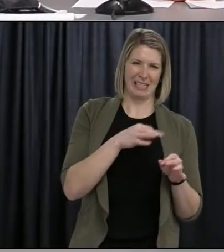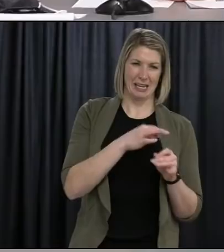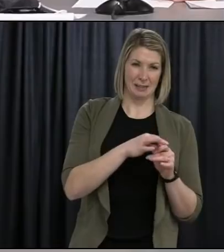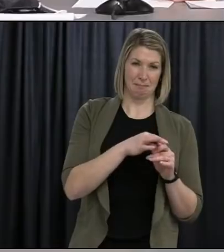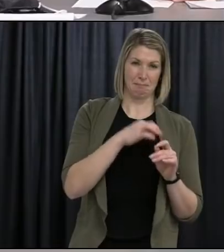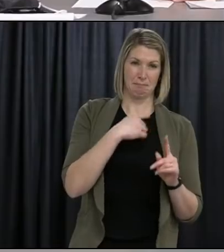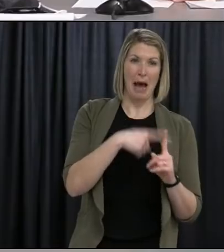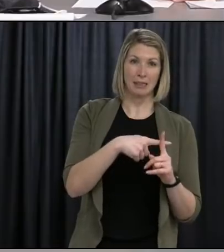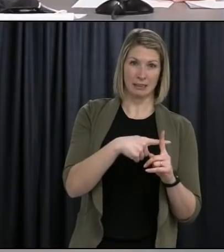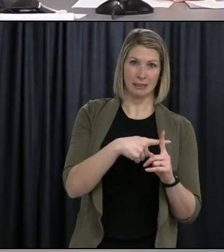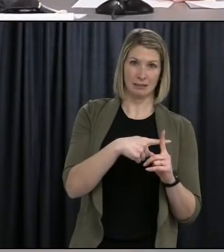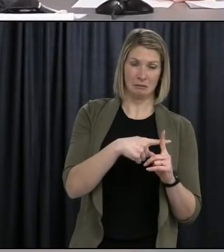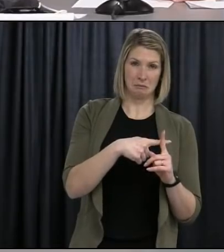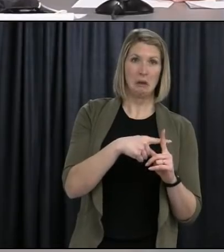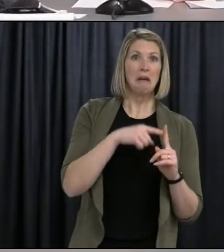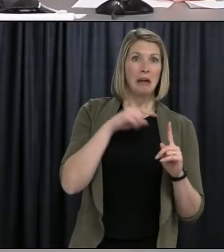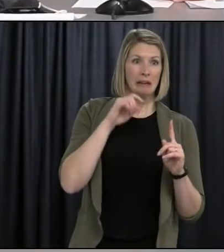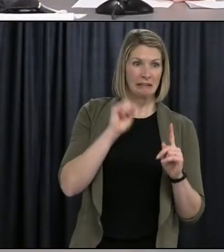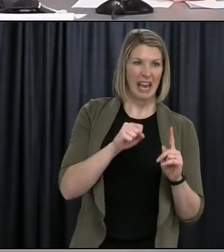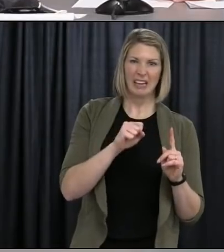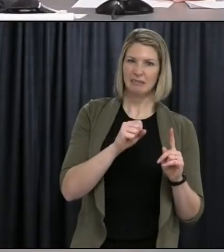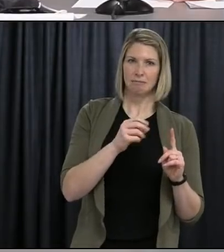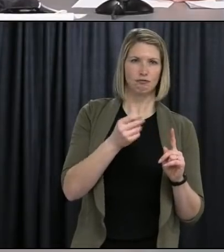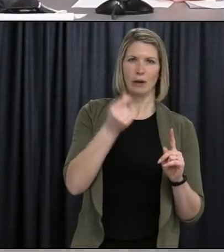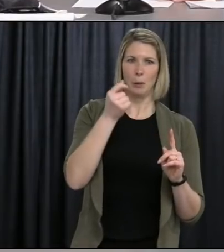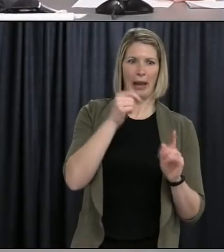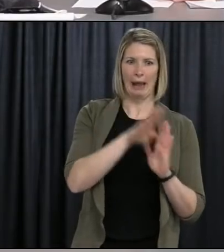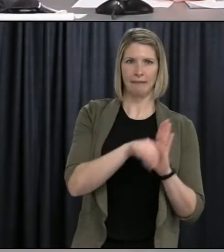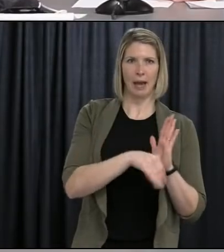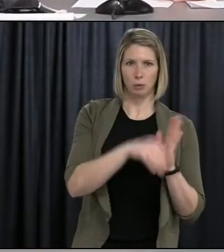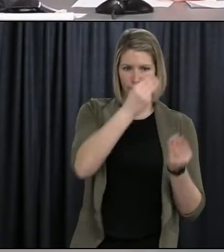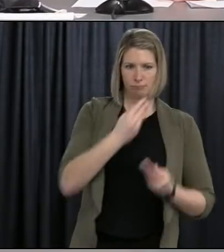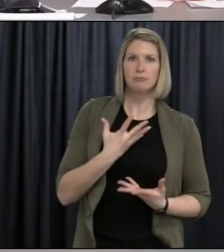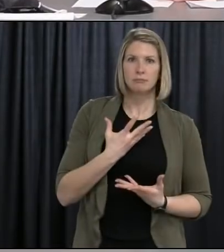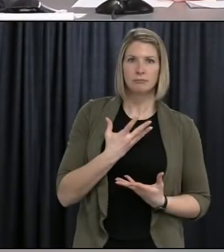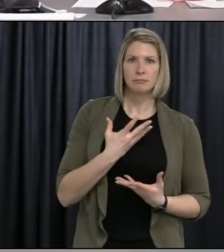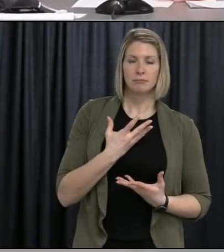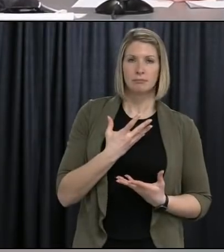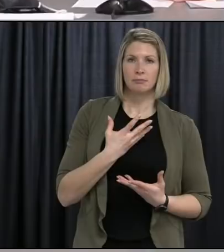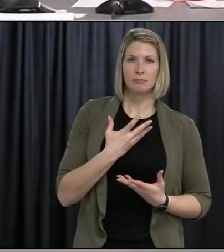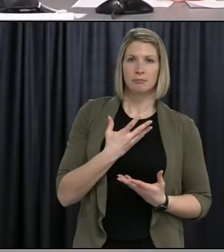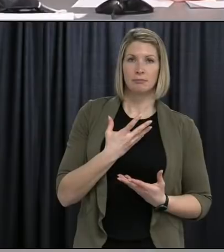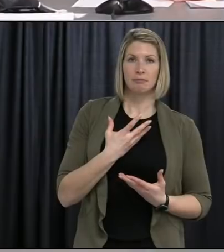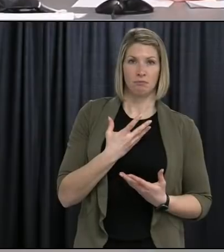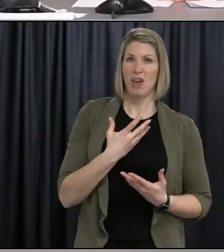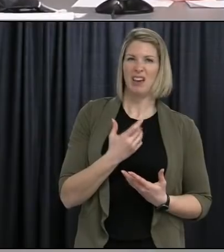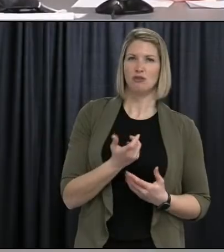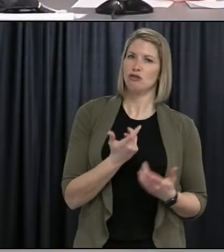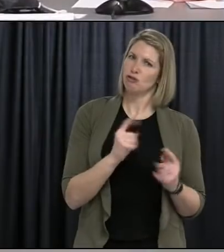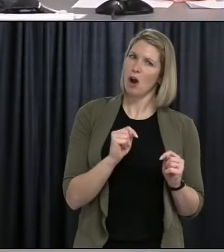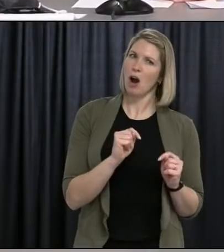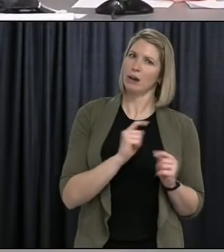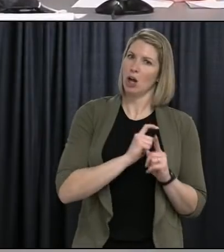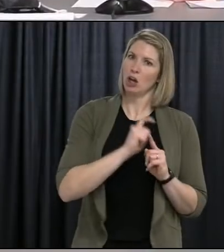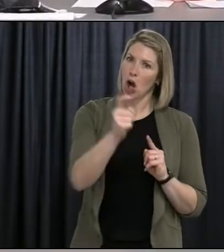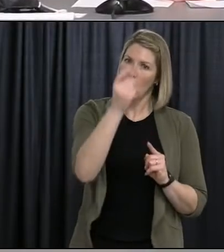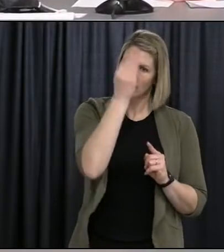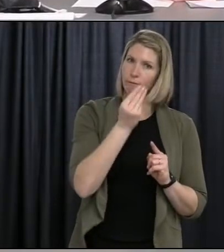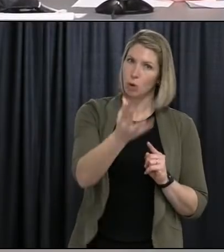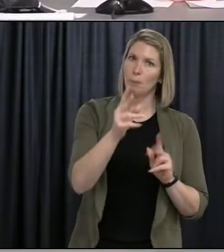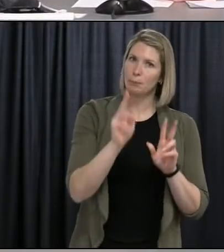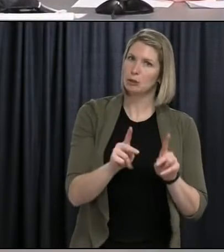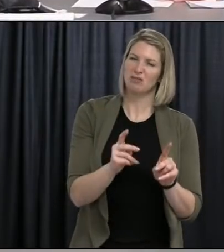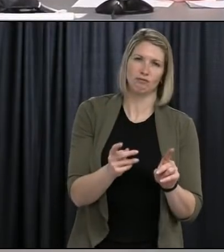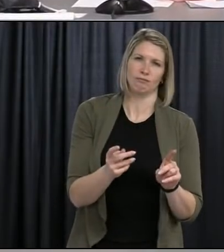come through in as short as a half an hour. And those results are released as quickly as we can. So to get